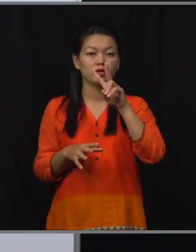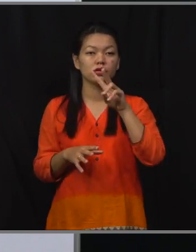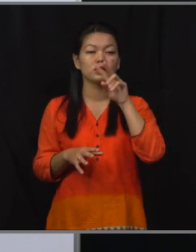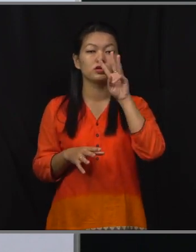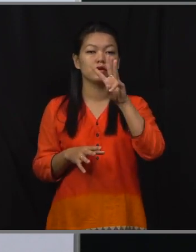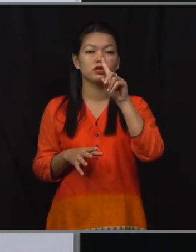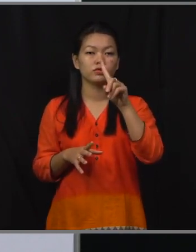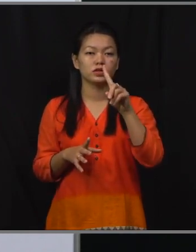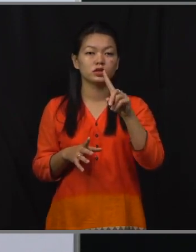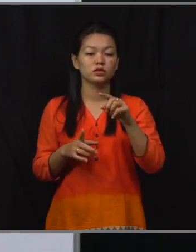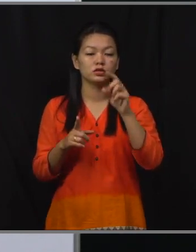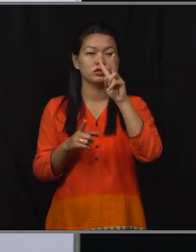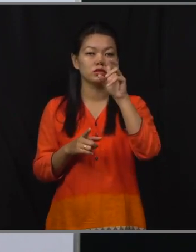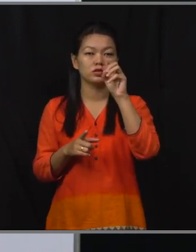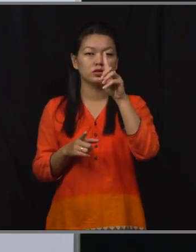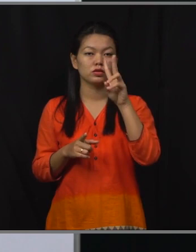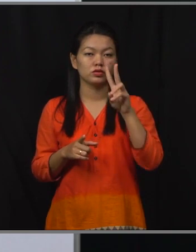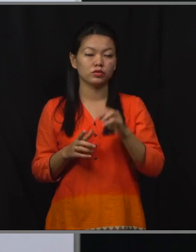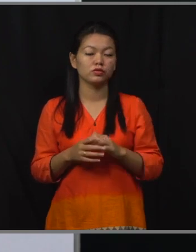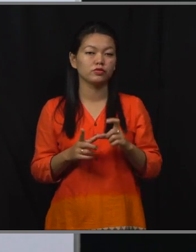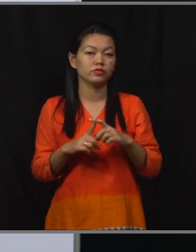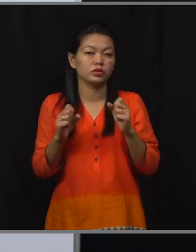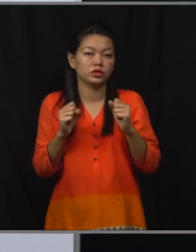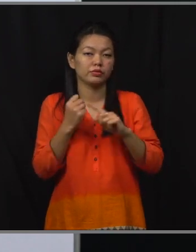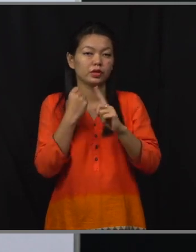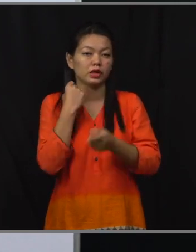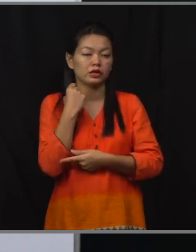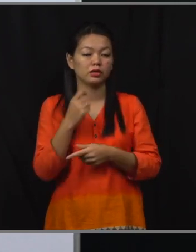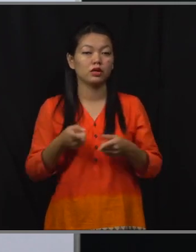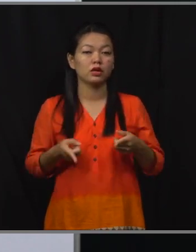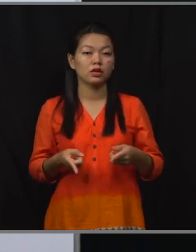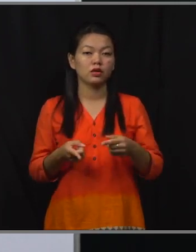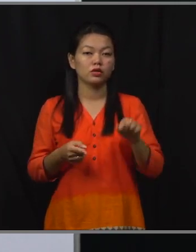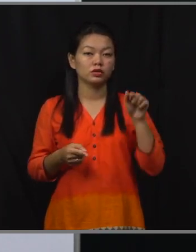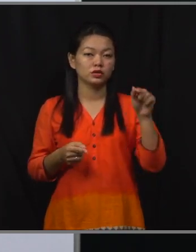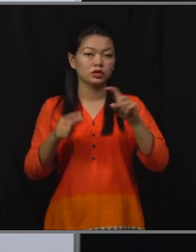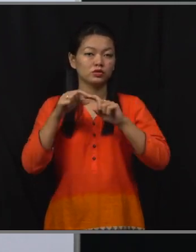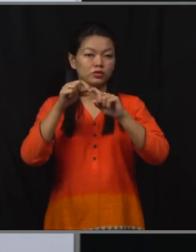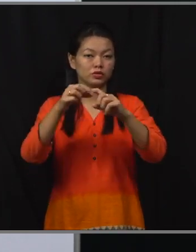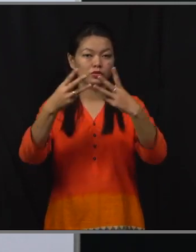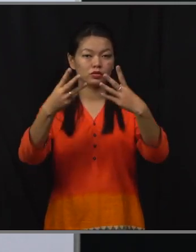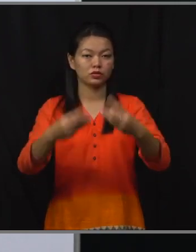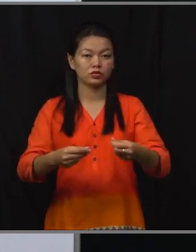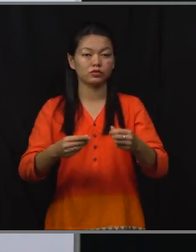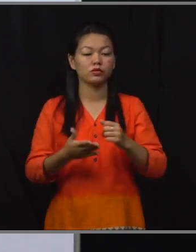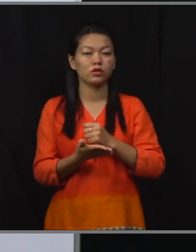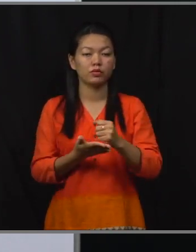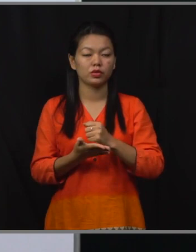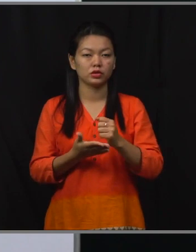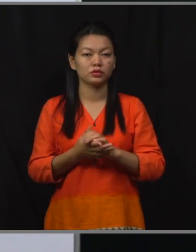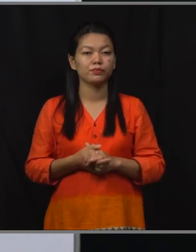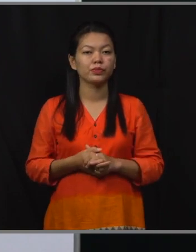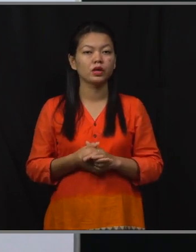2012. So here, when you look at the credit side of the payment, that